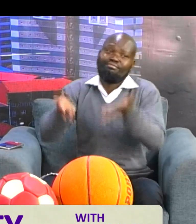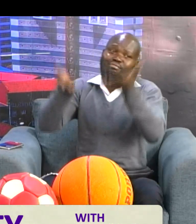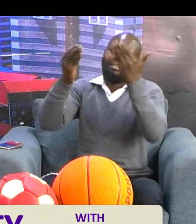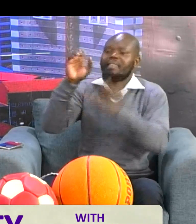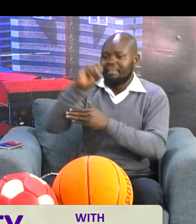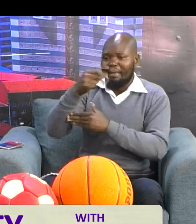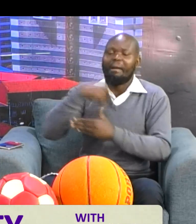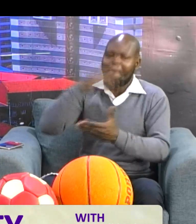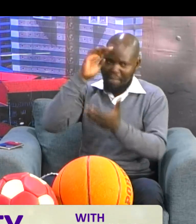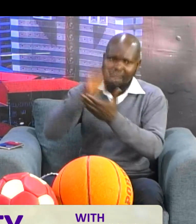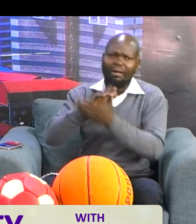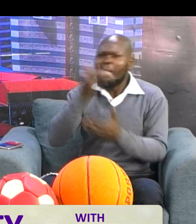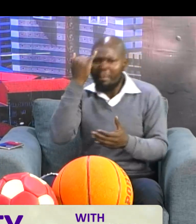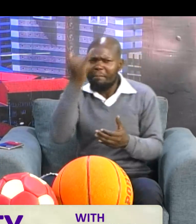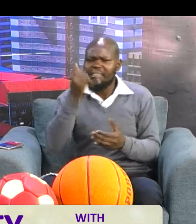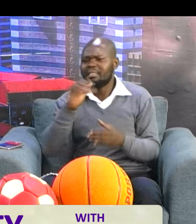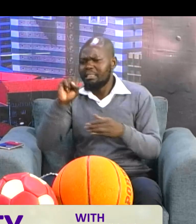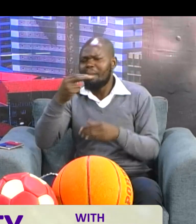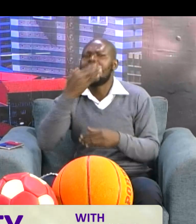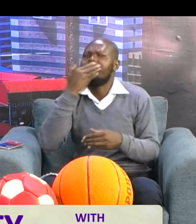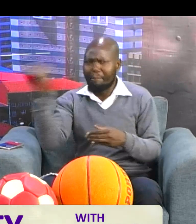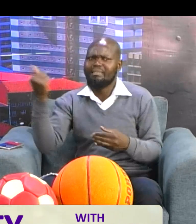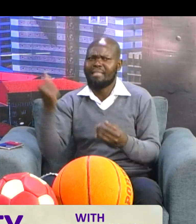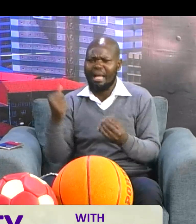I believe, just like Chelsea, they Right. should